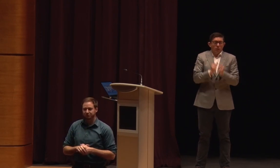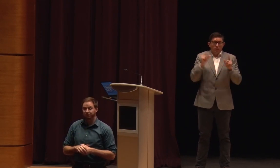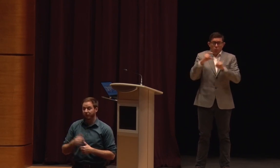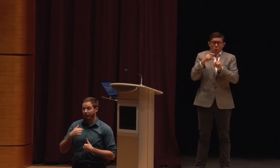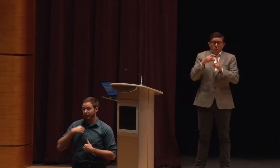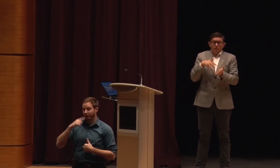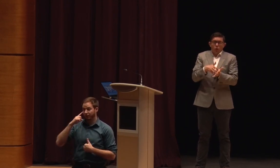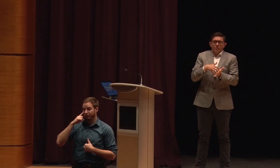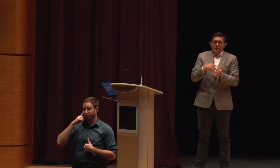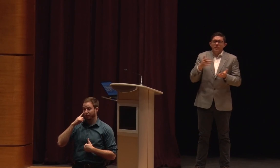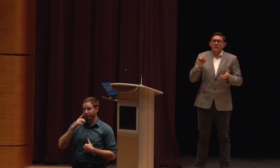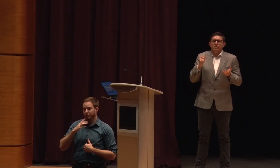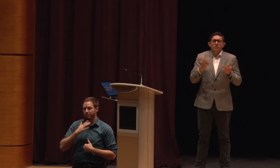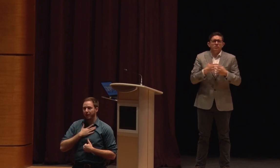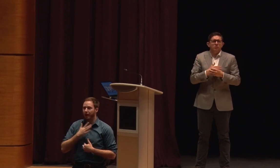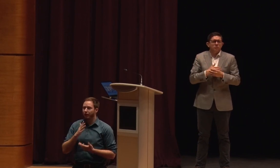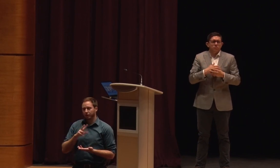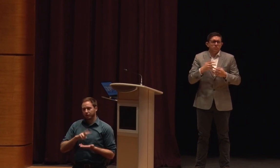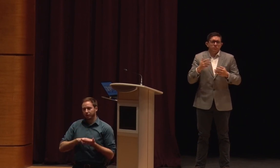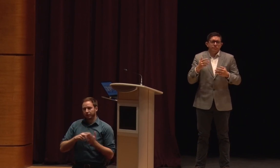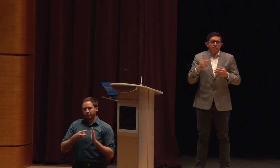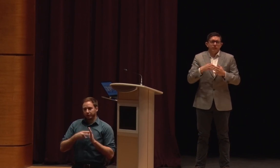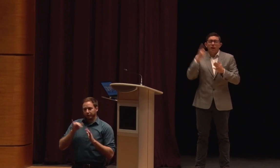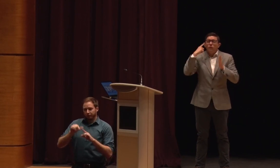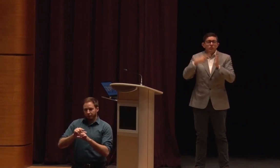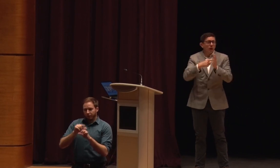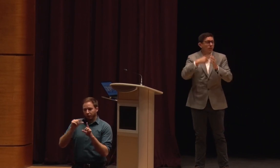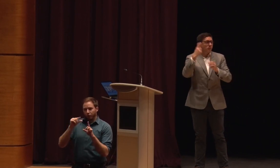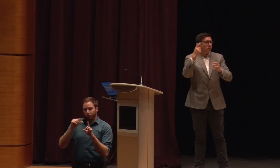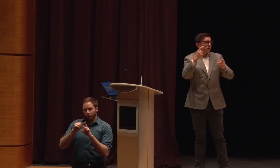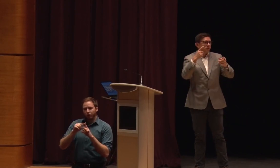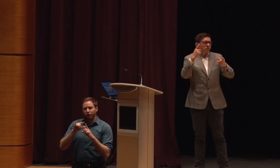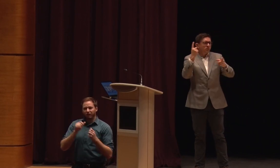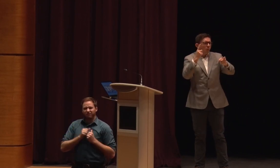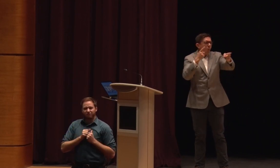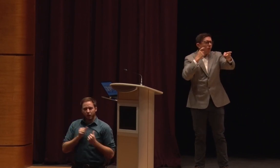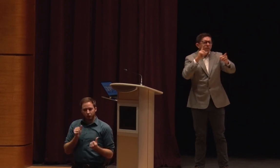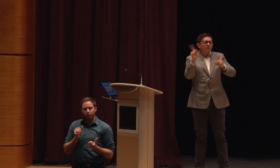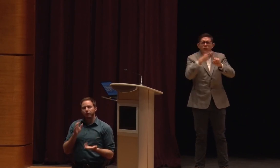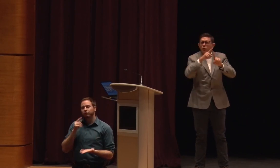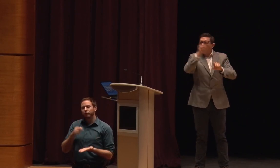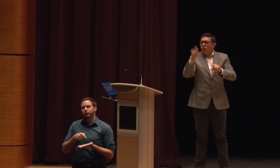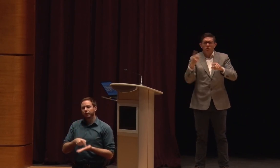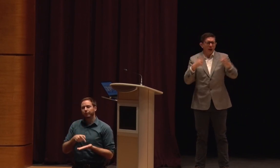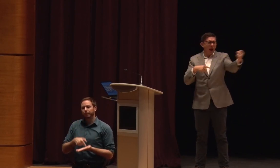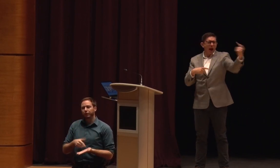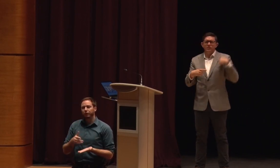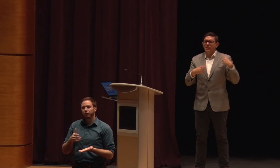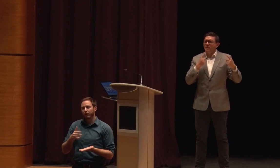I think that my meaning in terms of this word vulnerable is, for example,